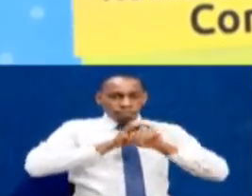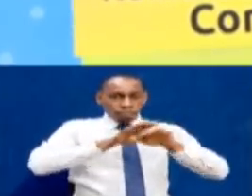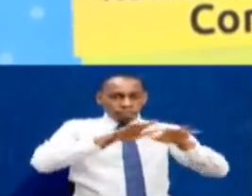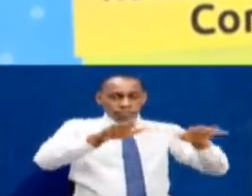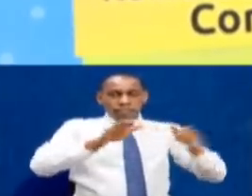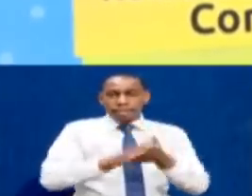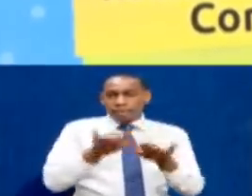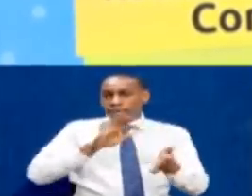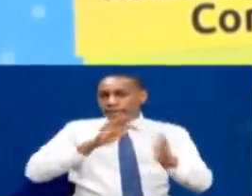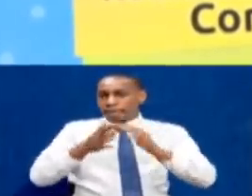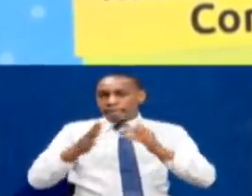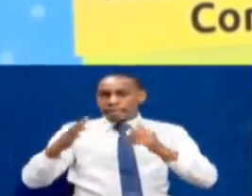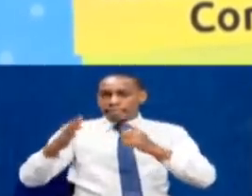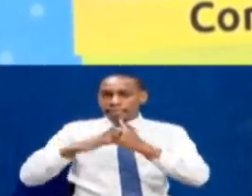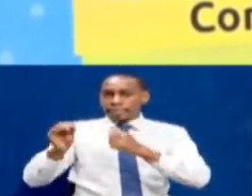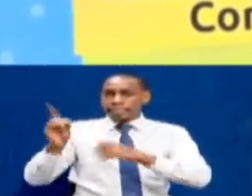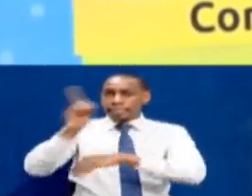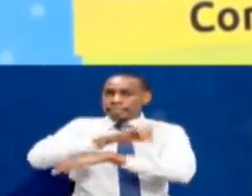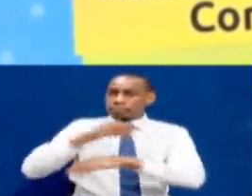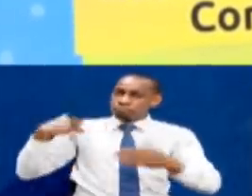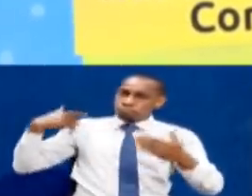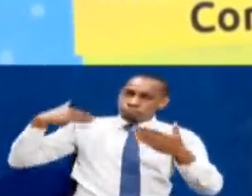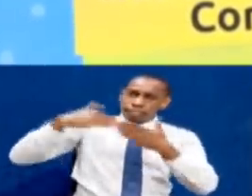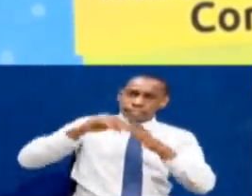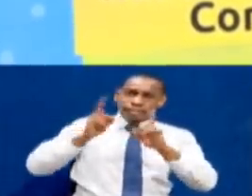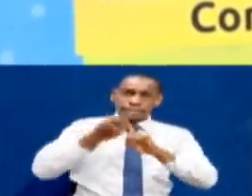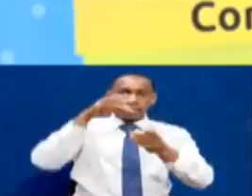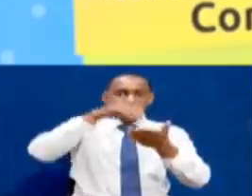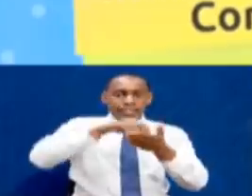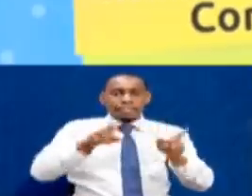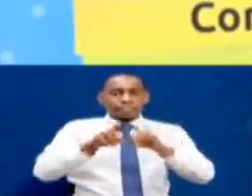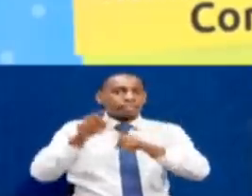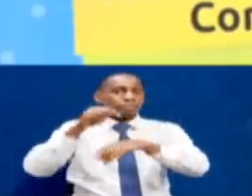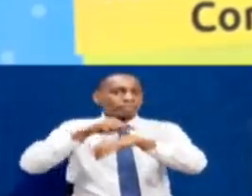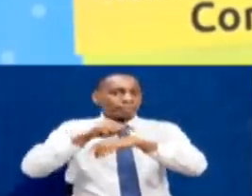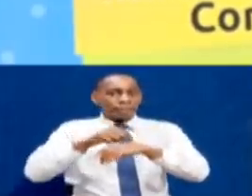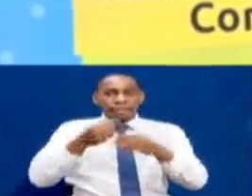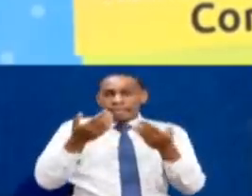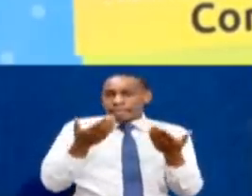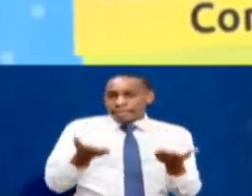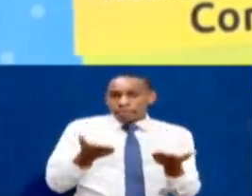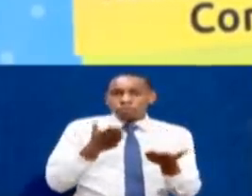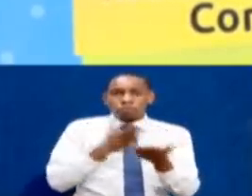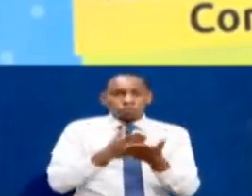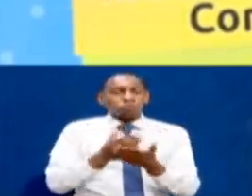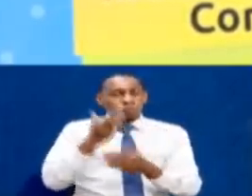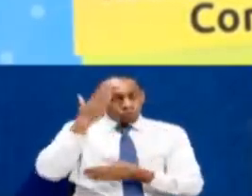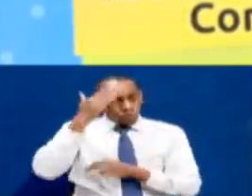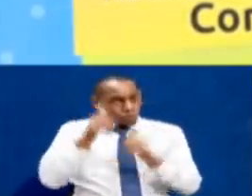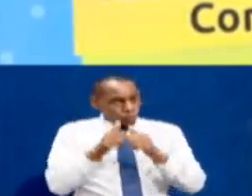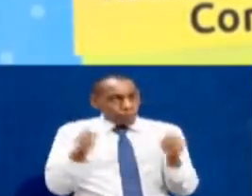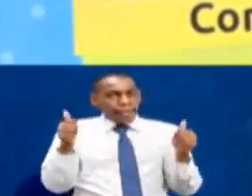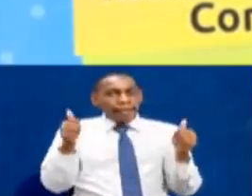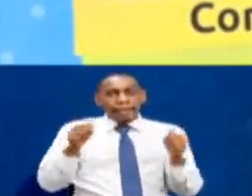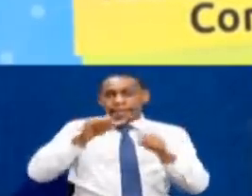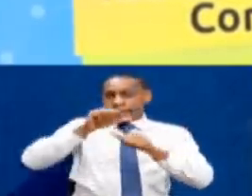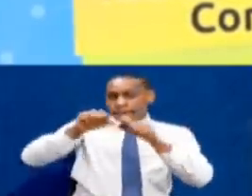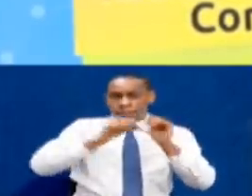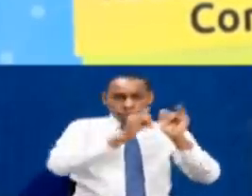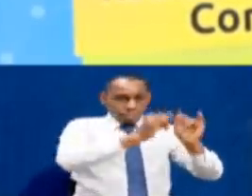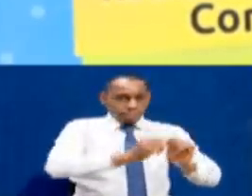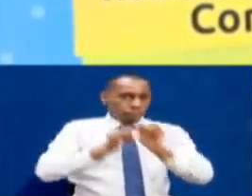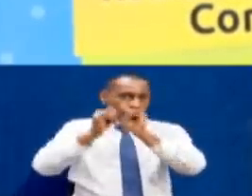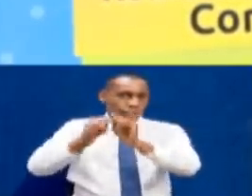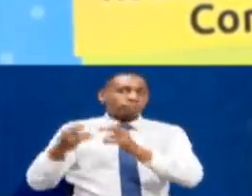close to 90 days since our first case. And in that period, we are now better informed about our